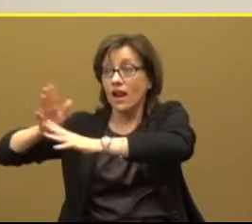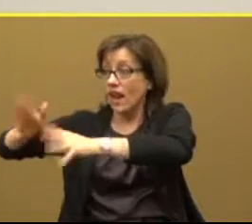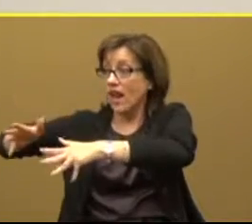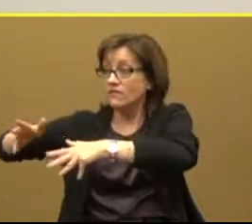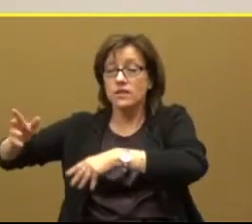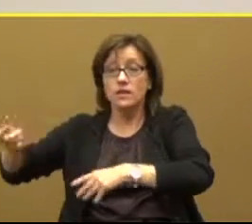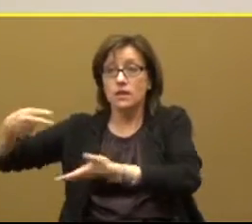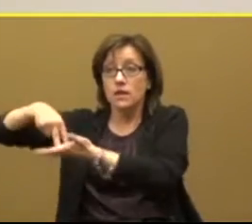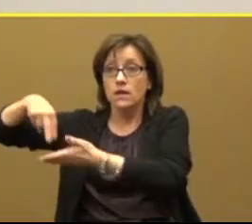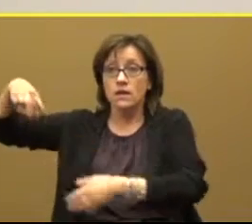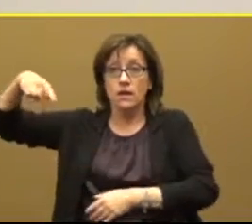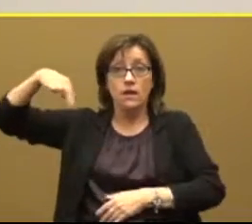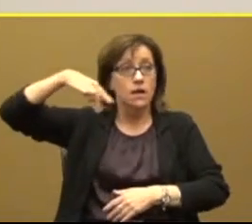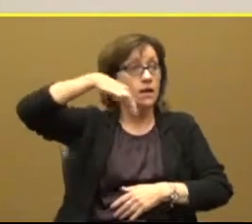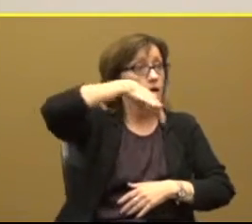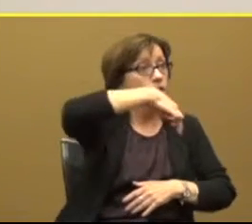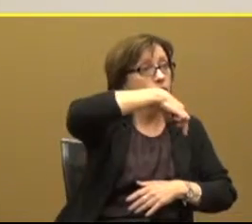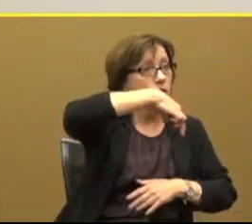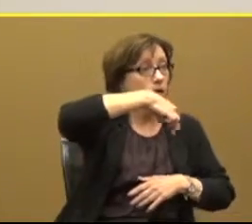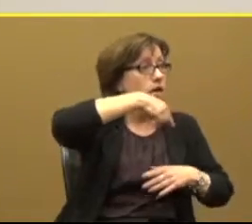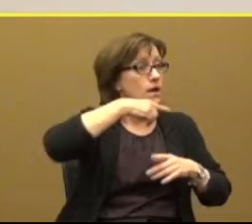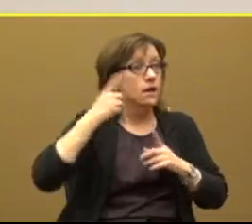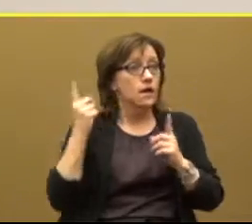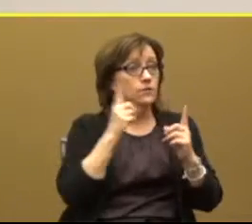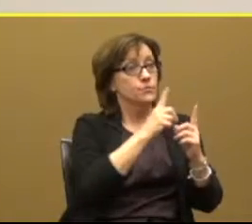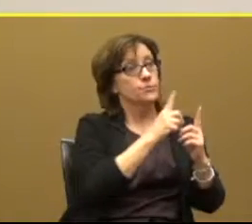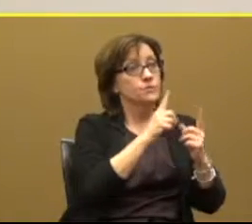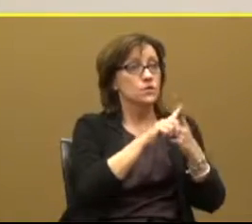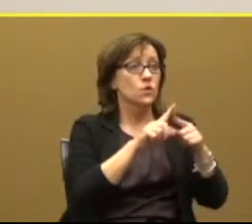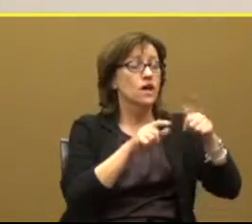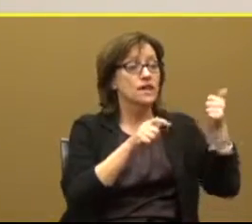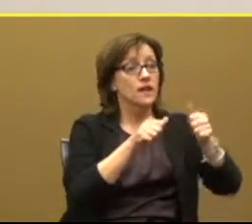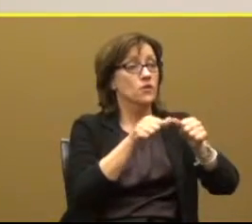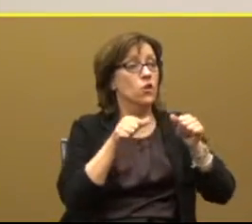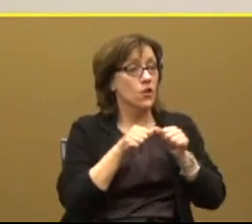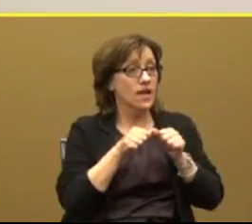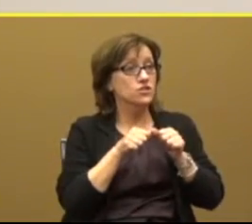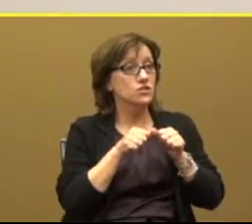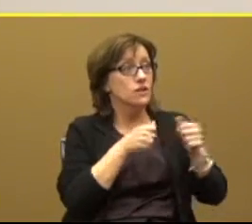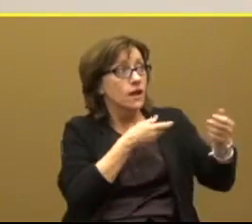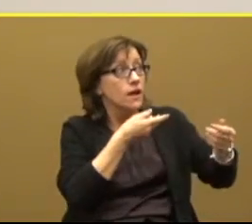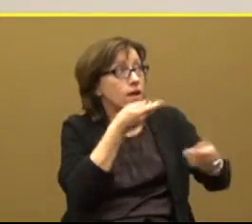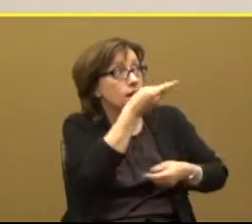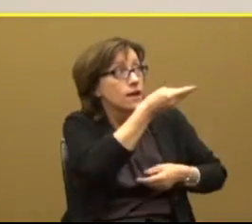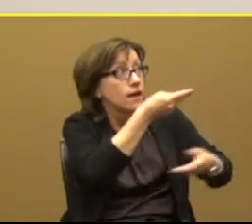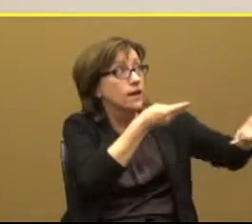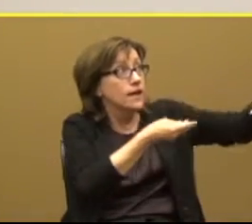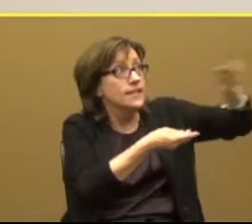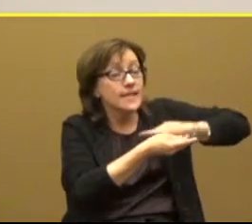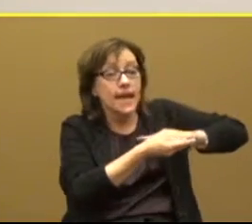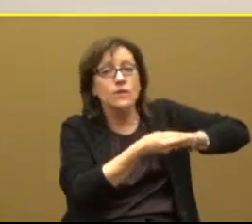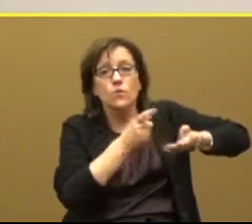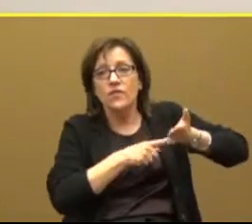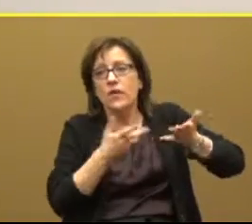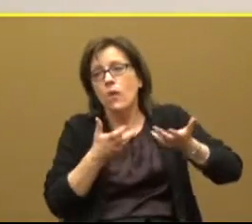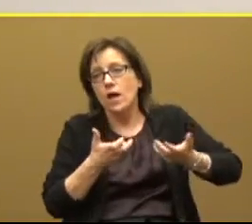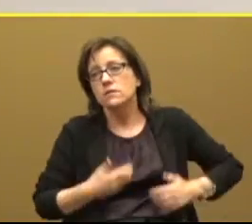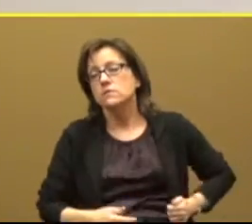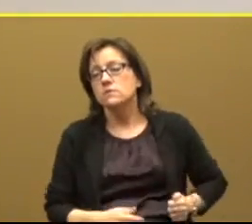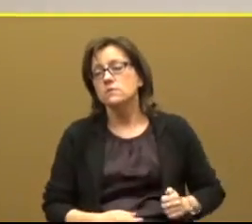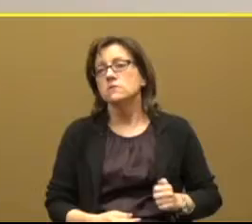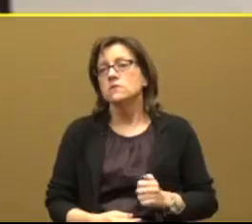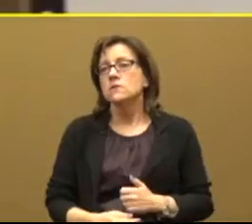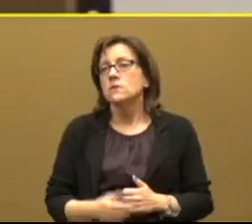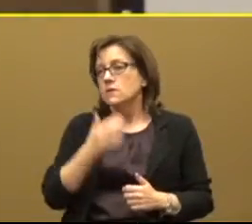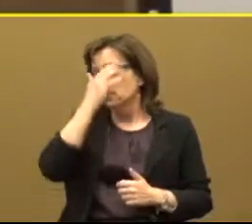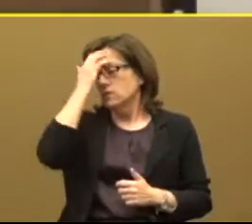we're training to go to another location in exchange for that desired item. So one